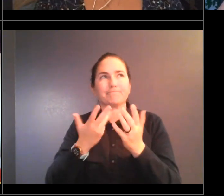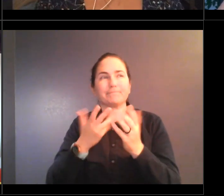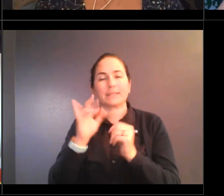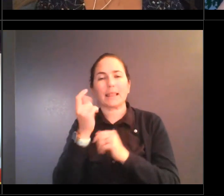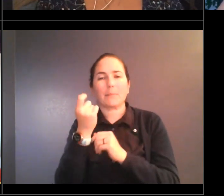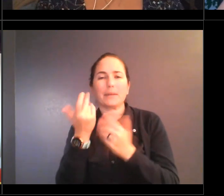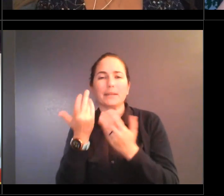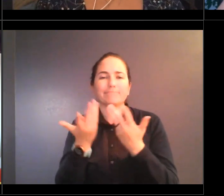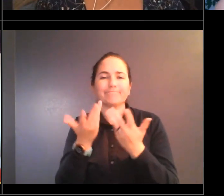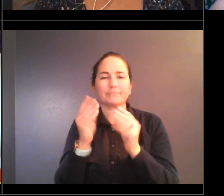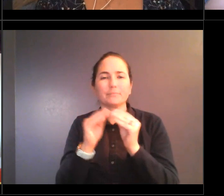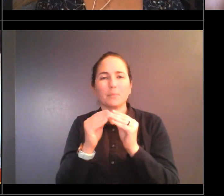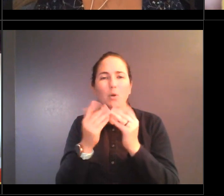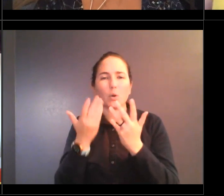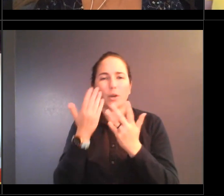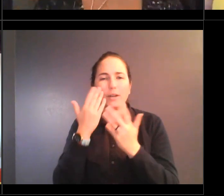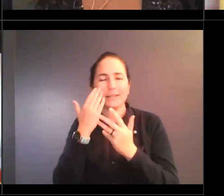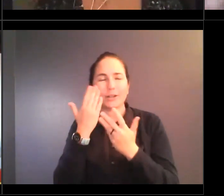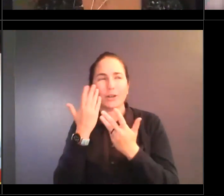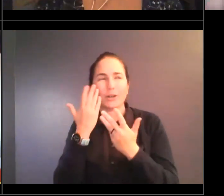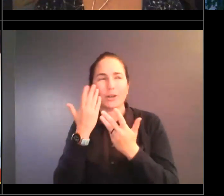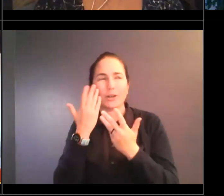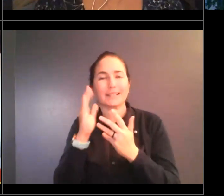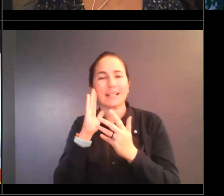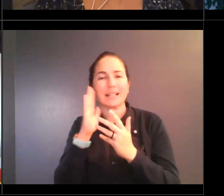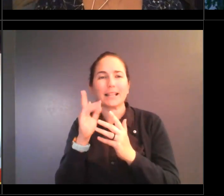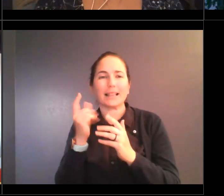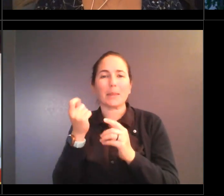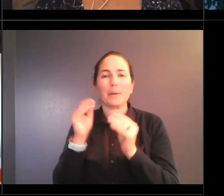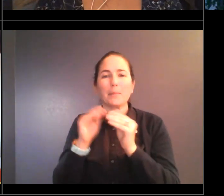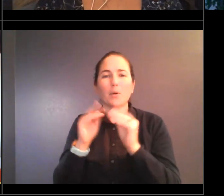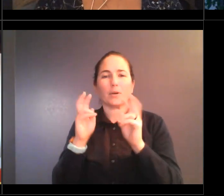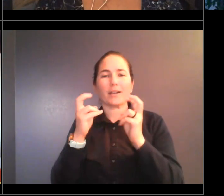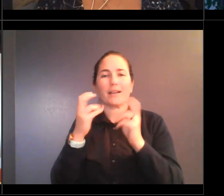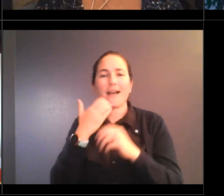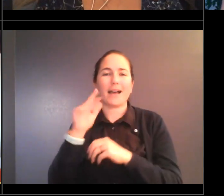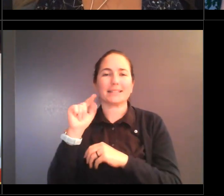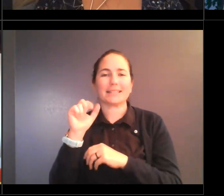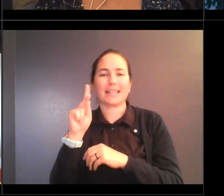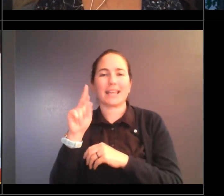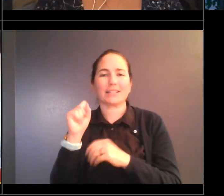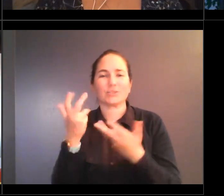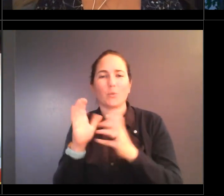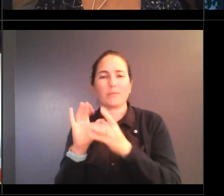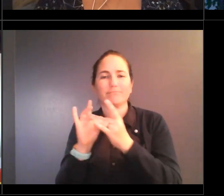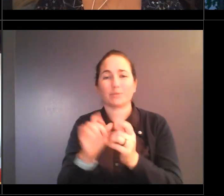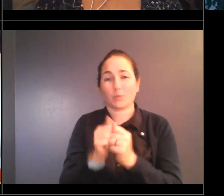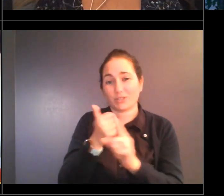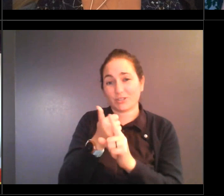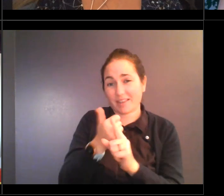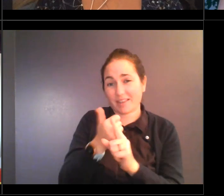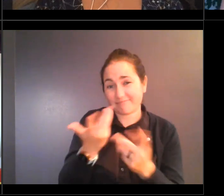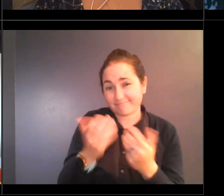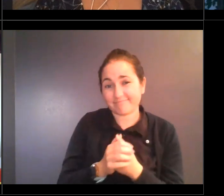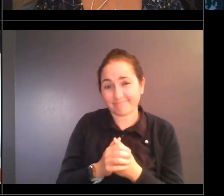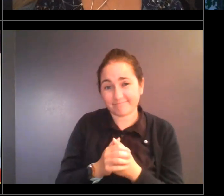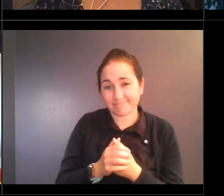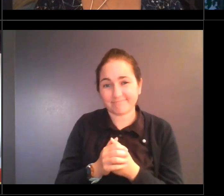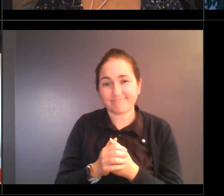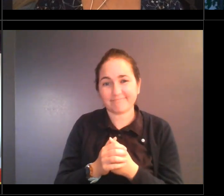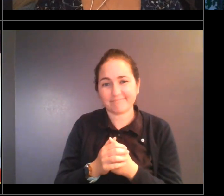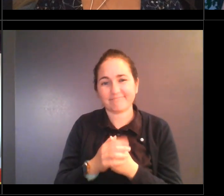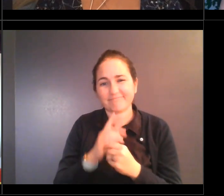bit more acerbic, right? Making like slightly more hot takes that you don't necessarily want associated with yourself. It's a